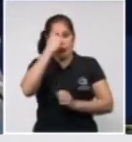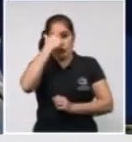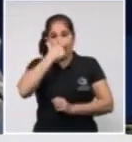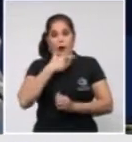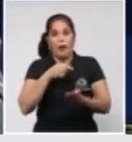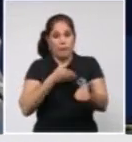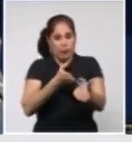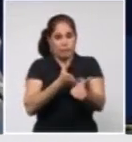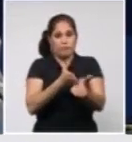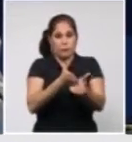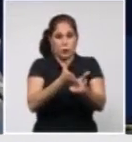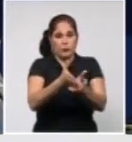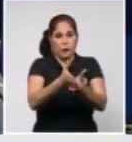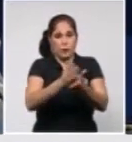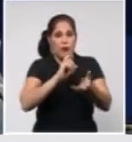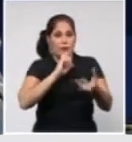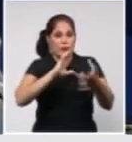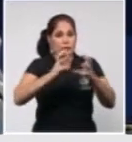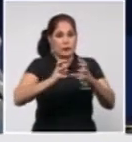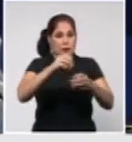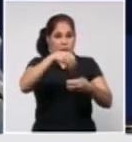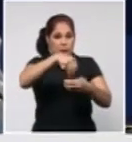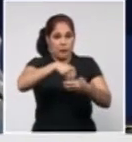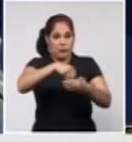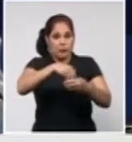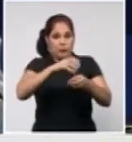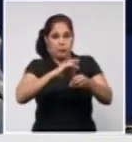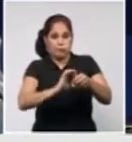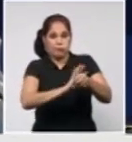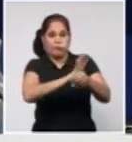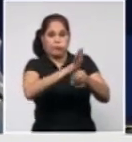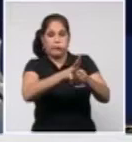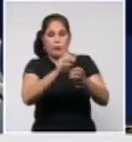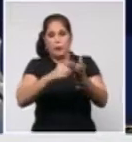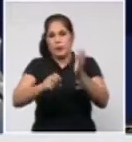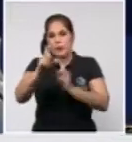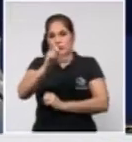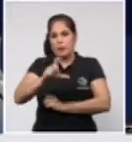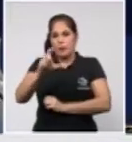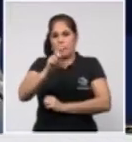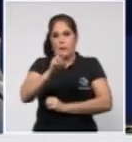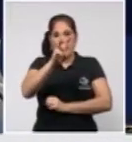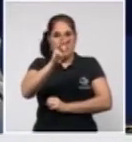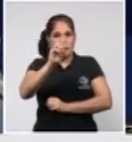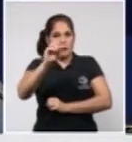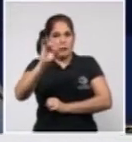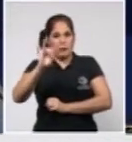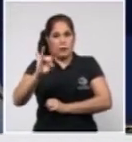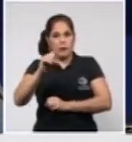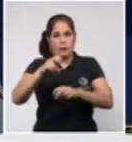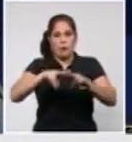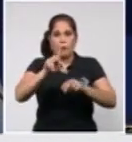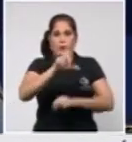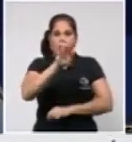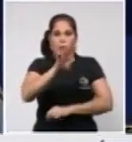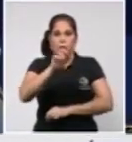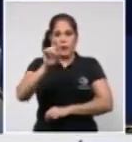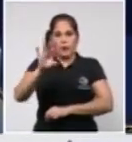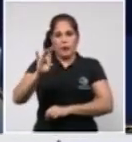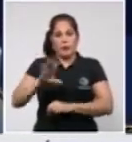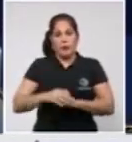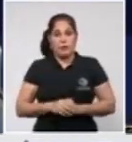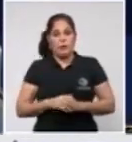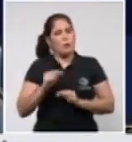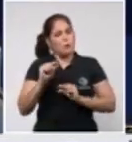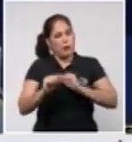and so forth from all of the country's territories. Of the 66 positive cases